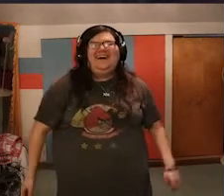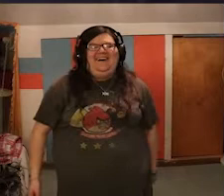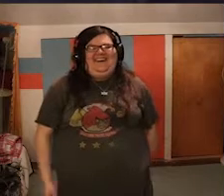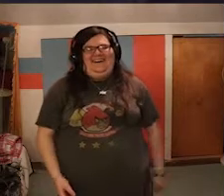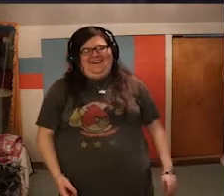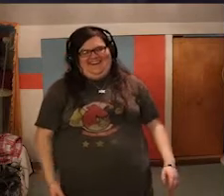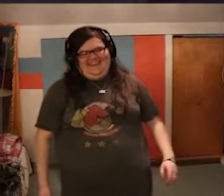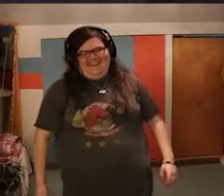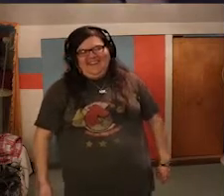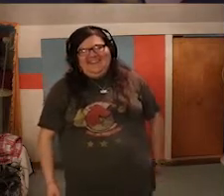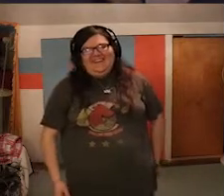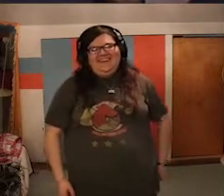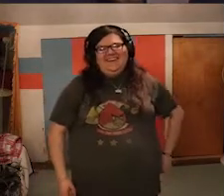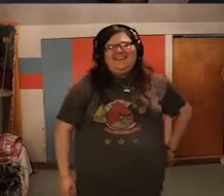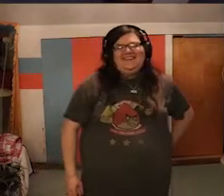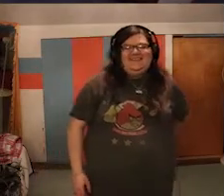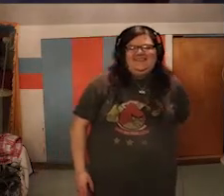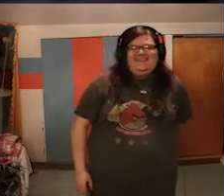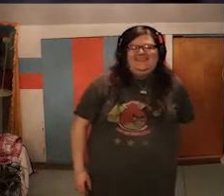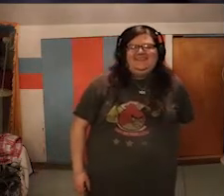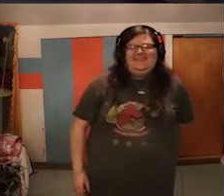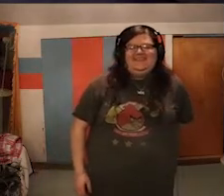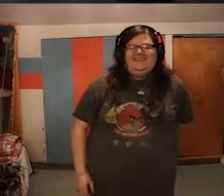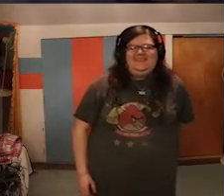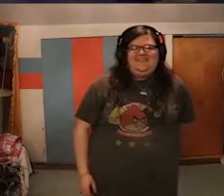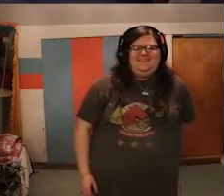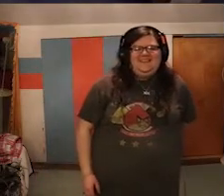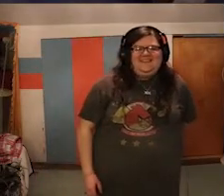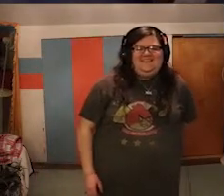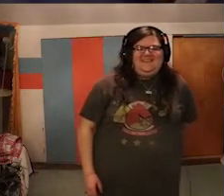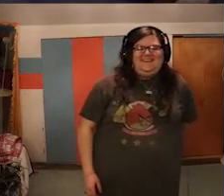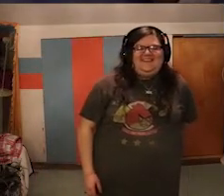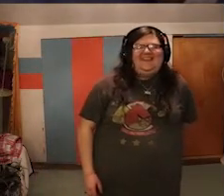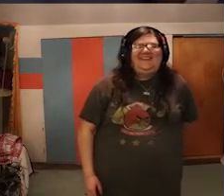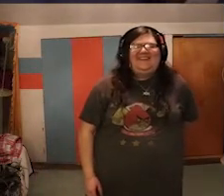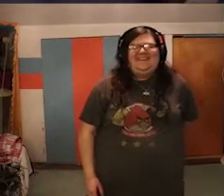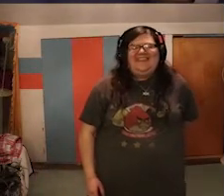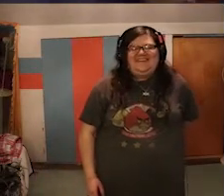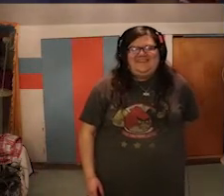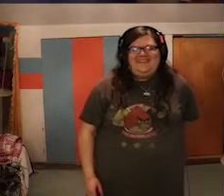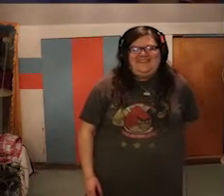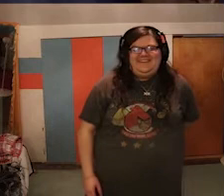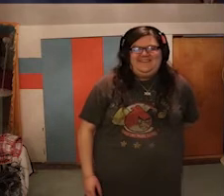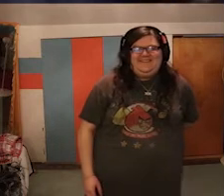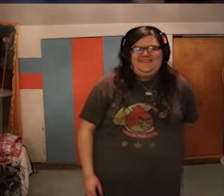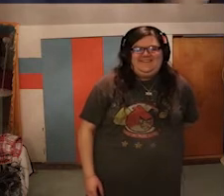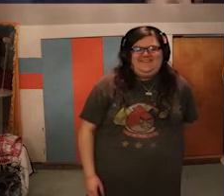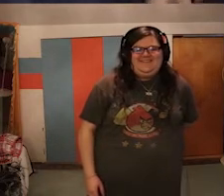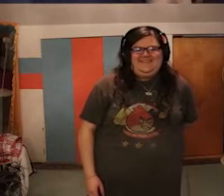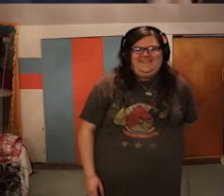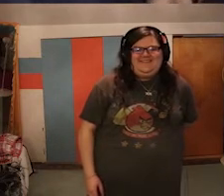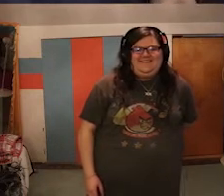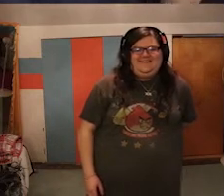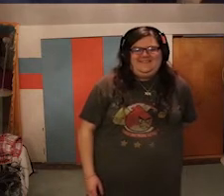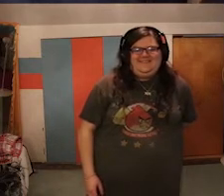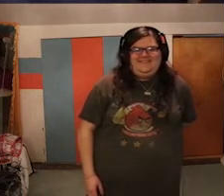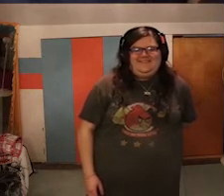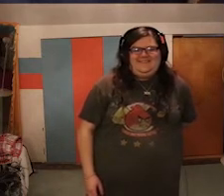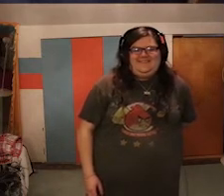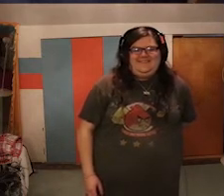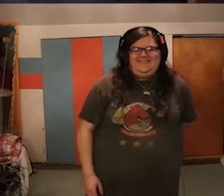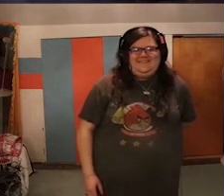I'm mad, right? I'm really hungry. Same. So I think you should get an email. We have delivery.